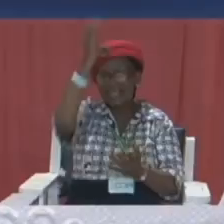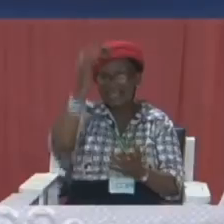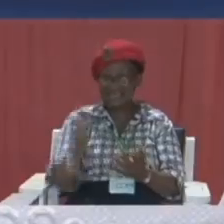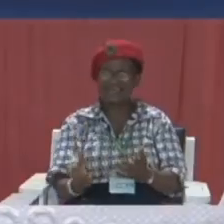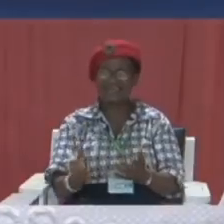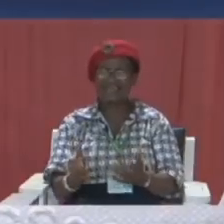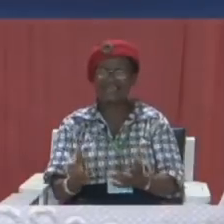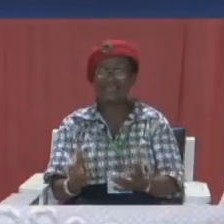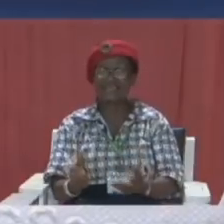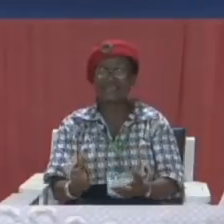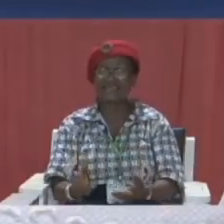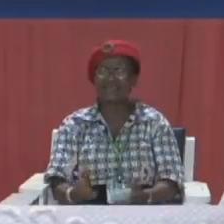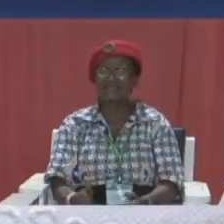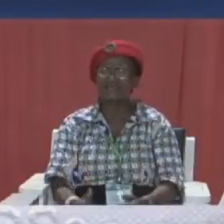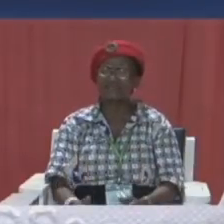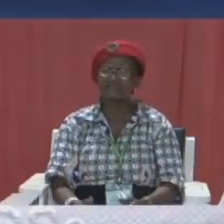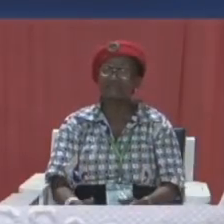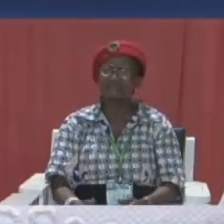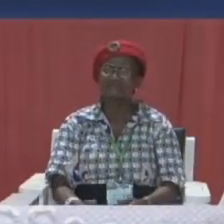Directly.